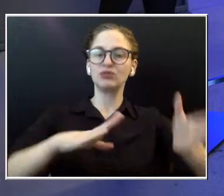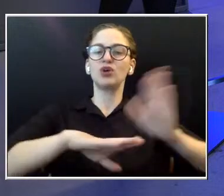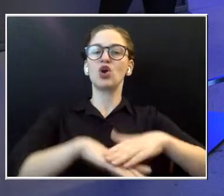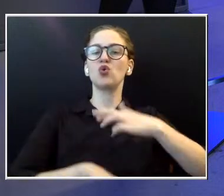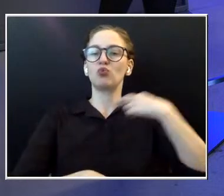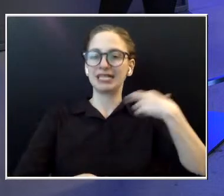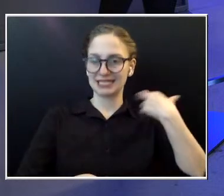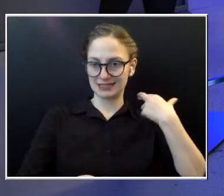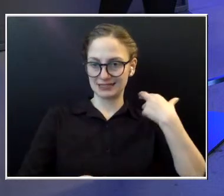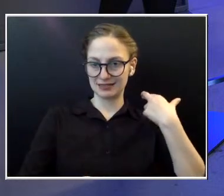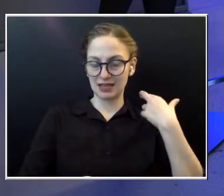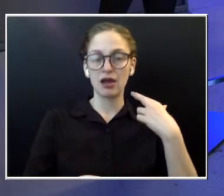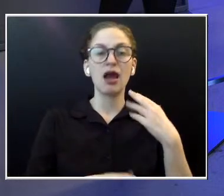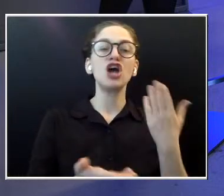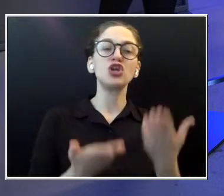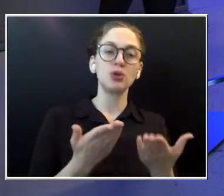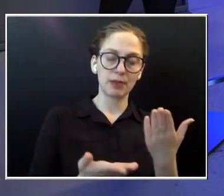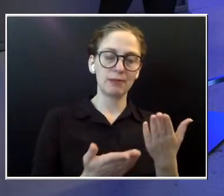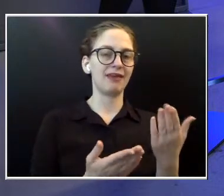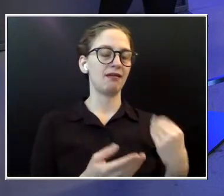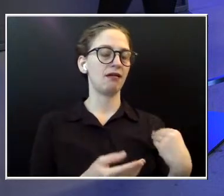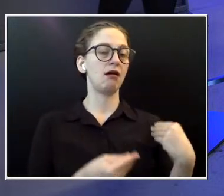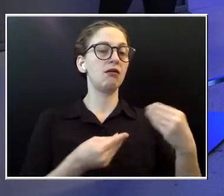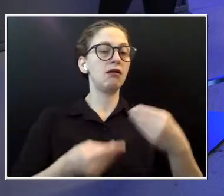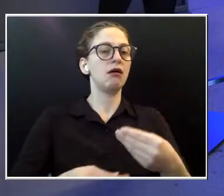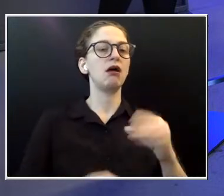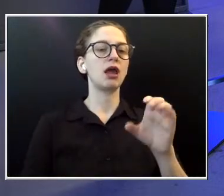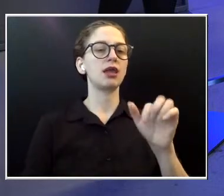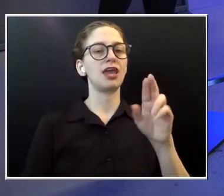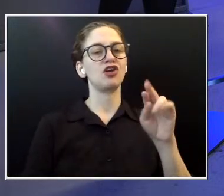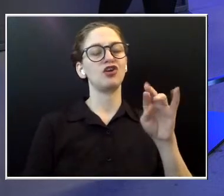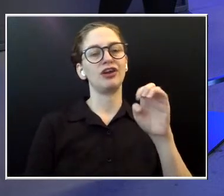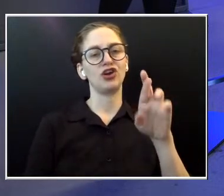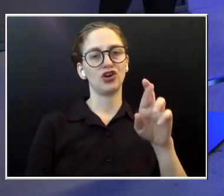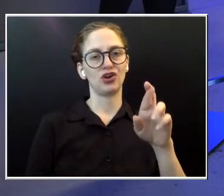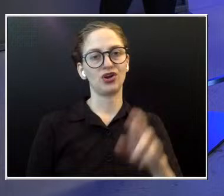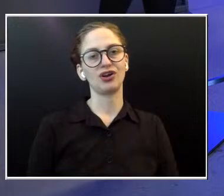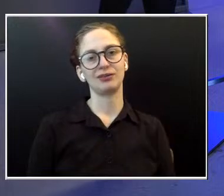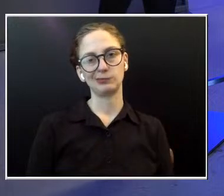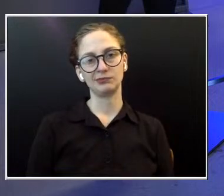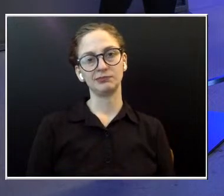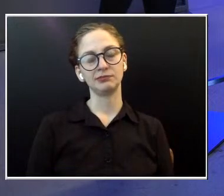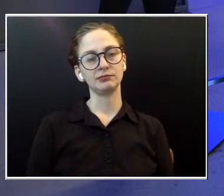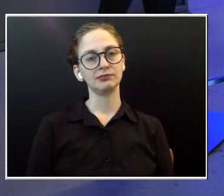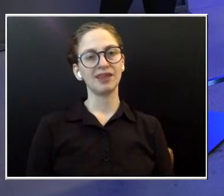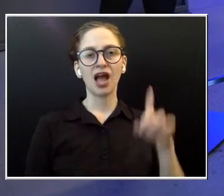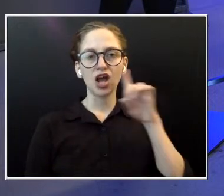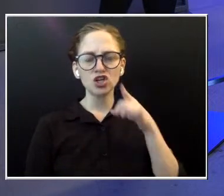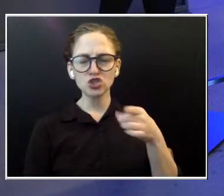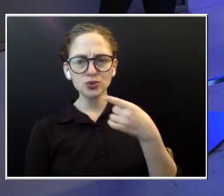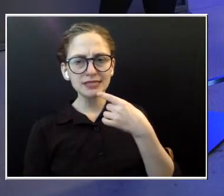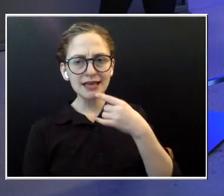means you have to be thoughtful about what you pass on to someone who's doing your spouses. I heard you just say that was similar to my story. Tell